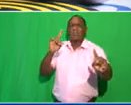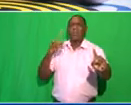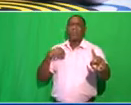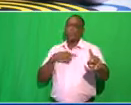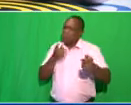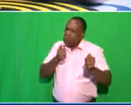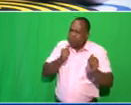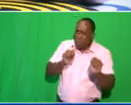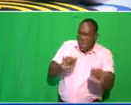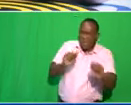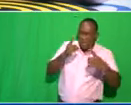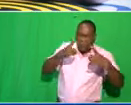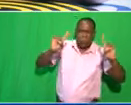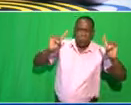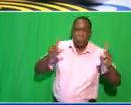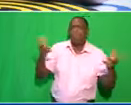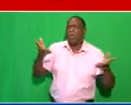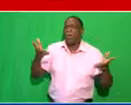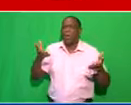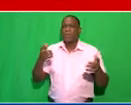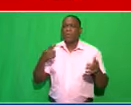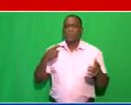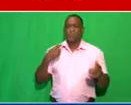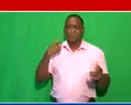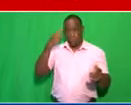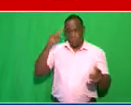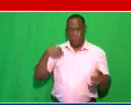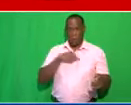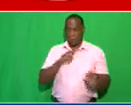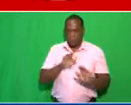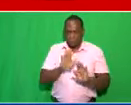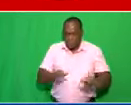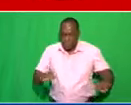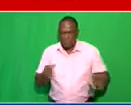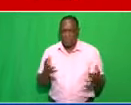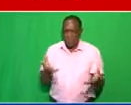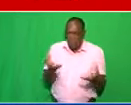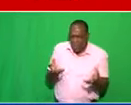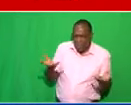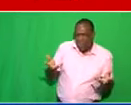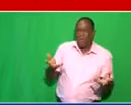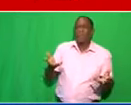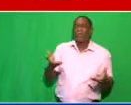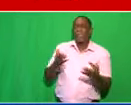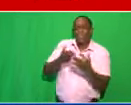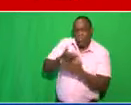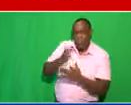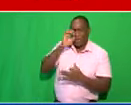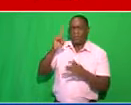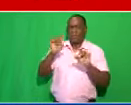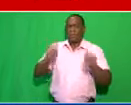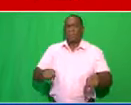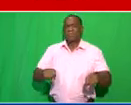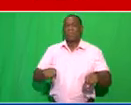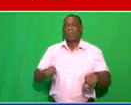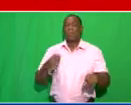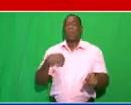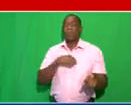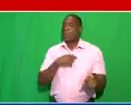for our children? What do we want for our children in terms of the education system? And we've been guided by